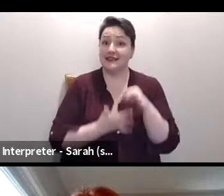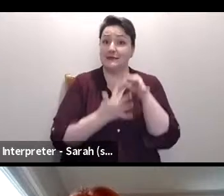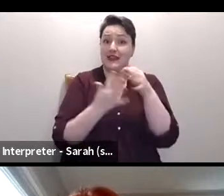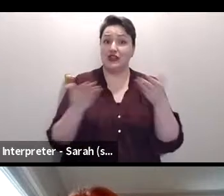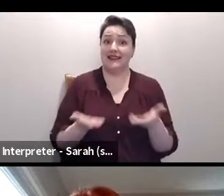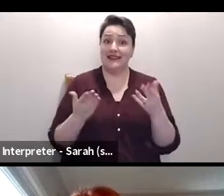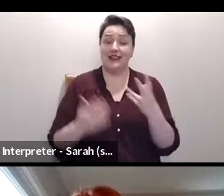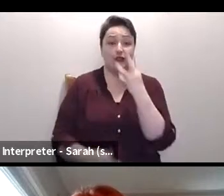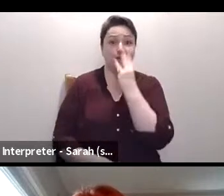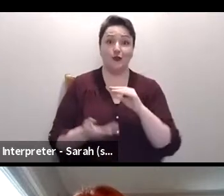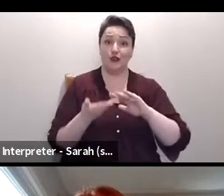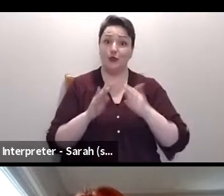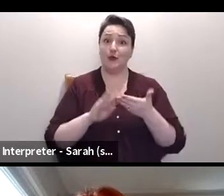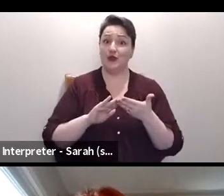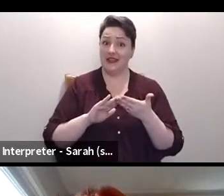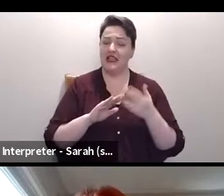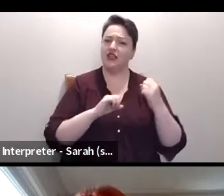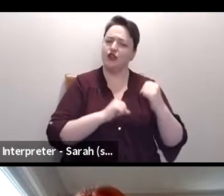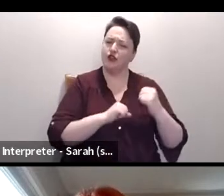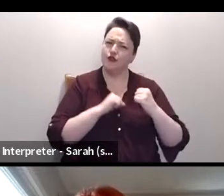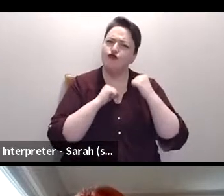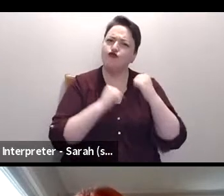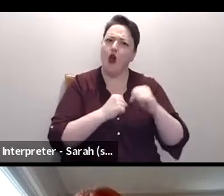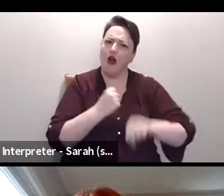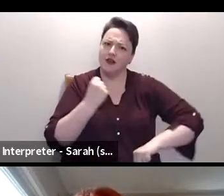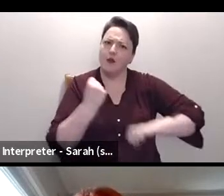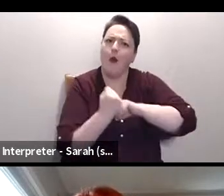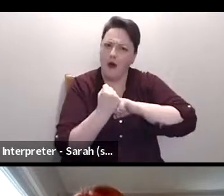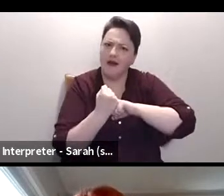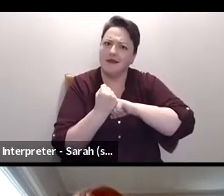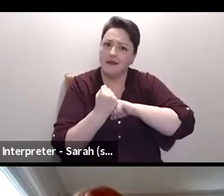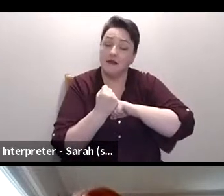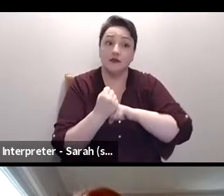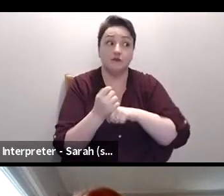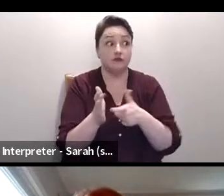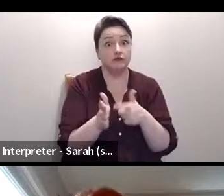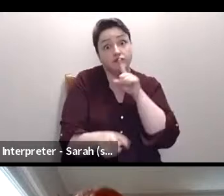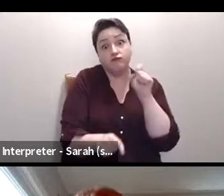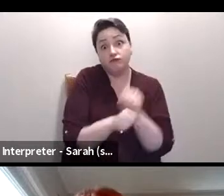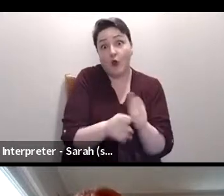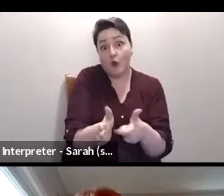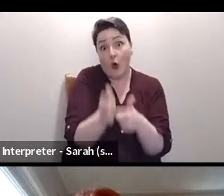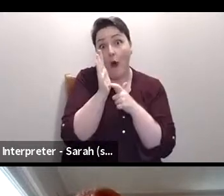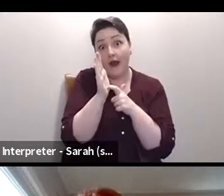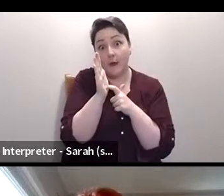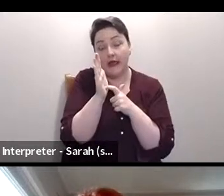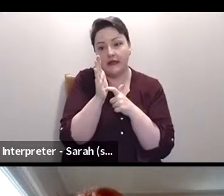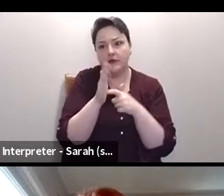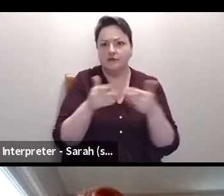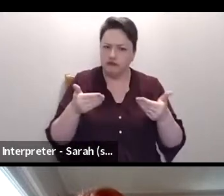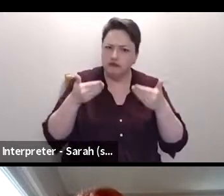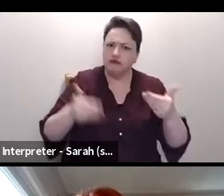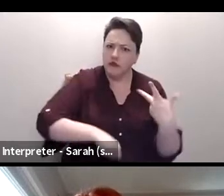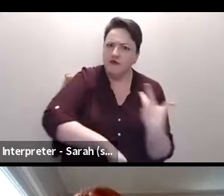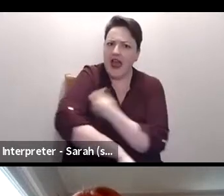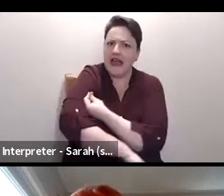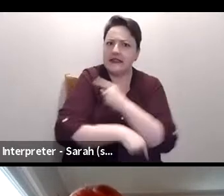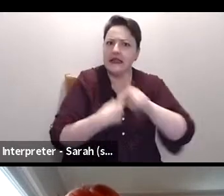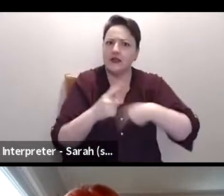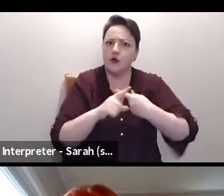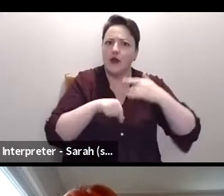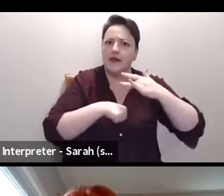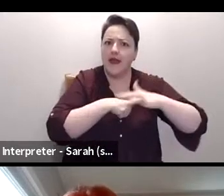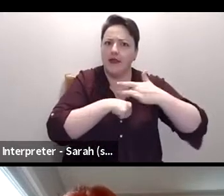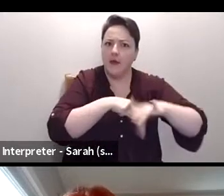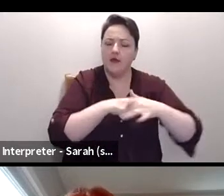a very, very strong support, almost a requirement to get vaccinated when it's available. And it's